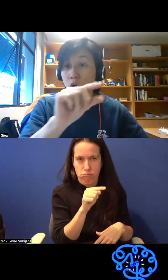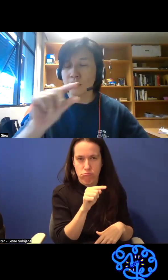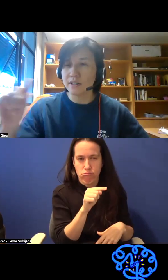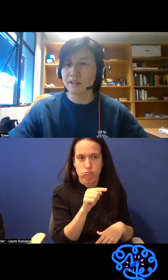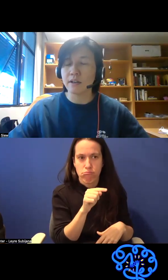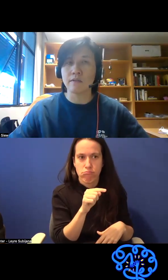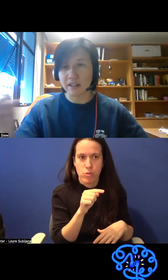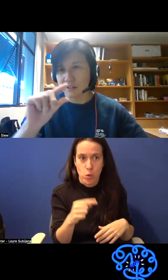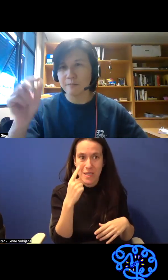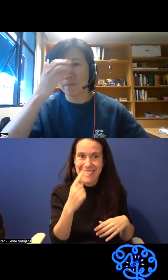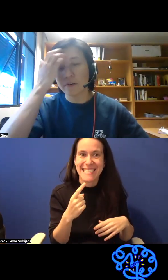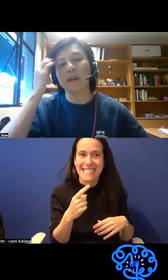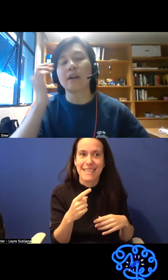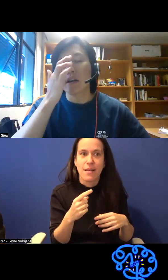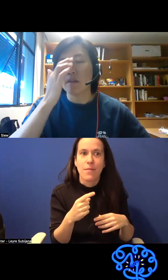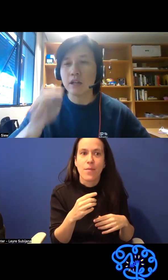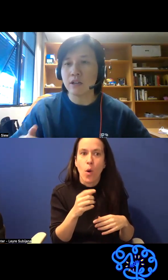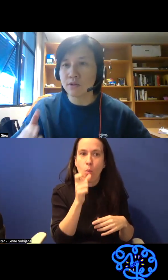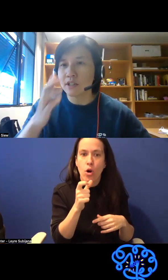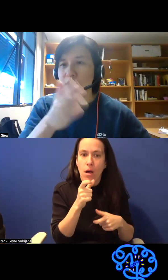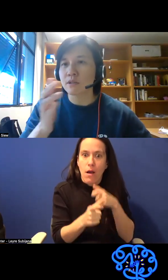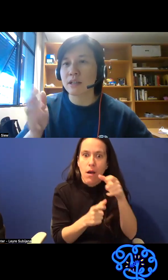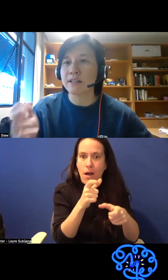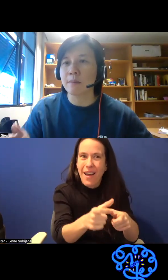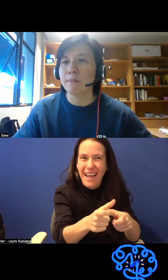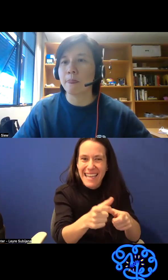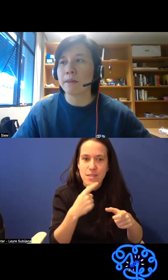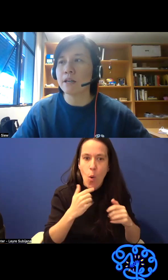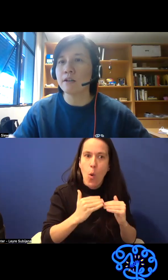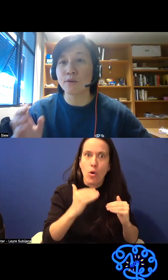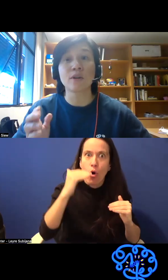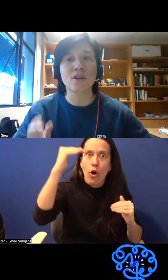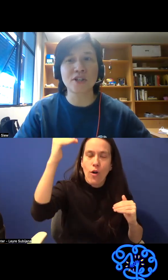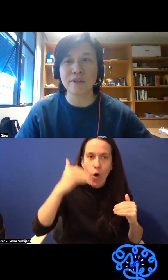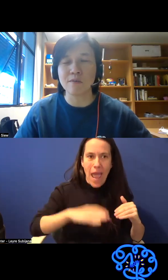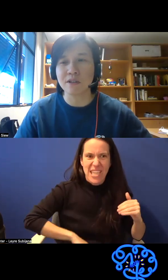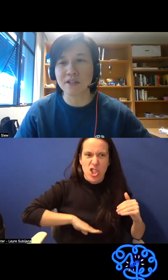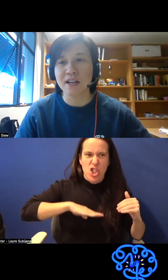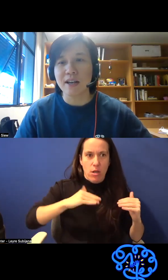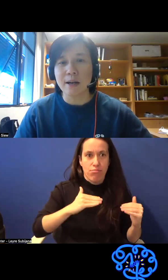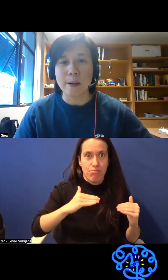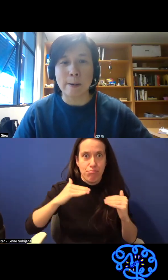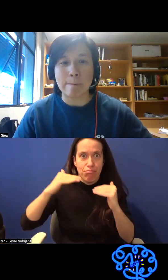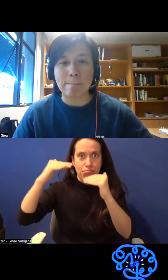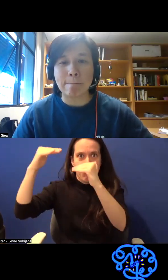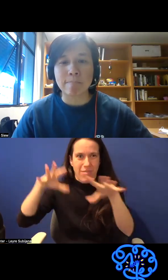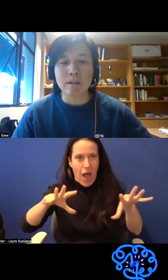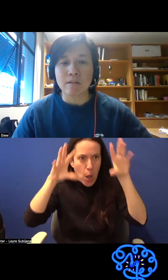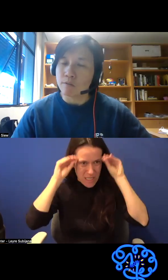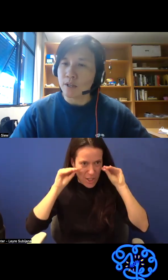in an ordered vector, right? And we can use this to slice up the phonological networks.